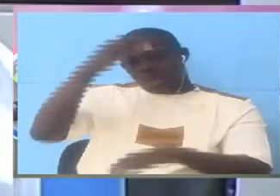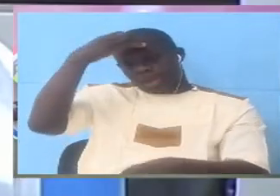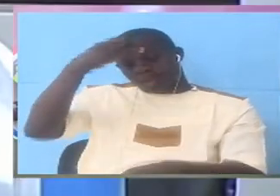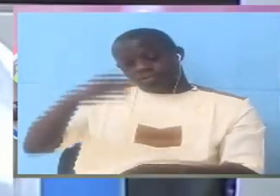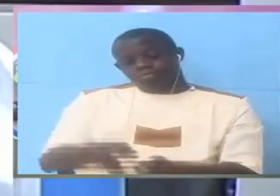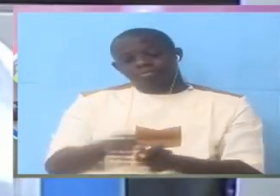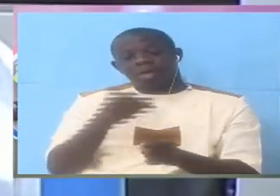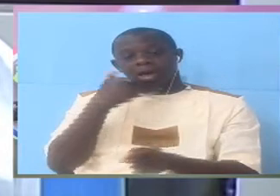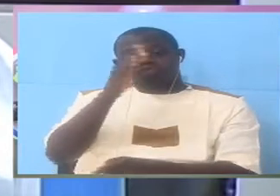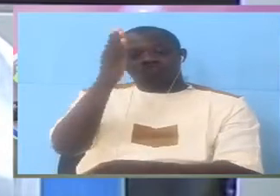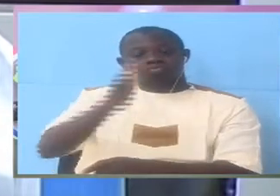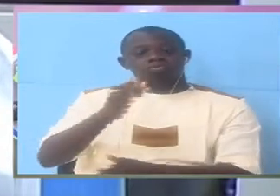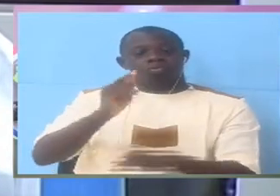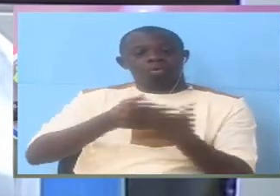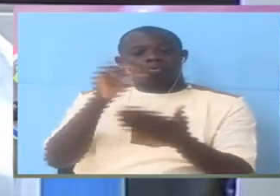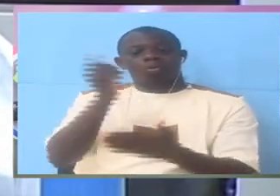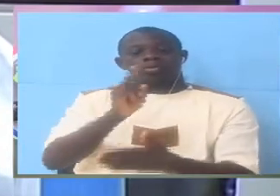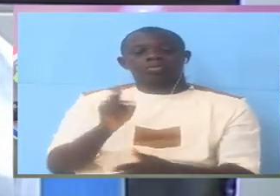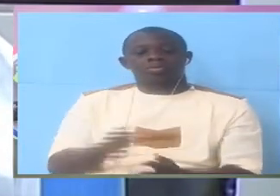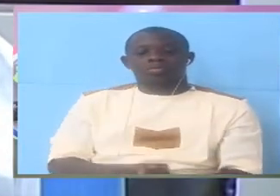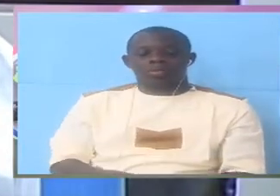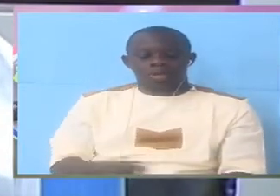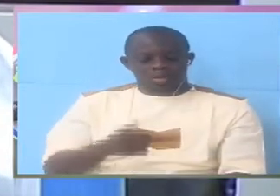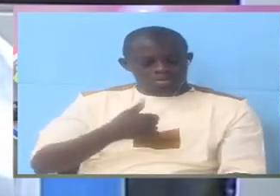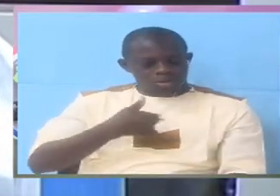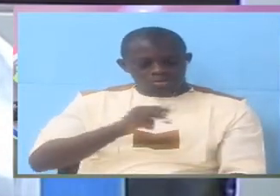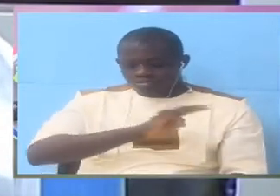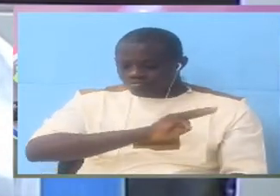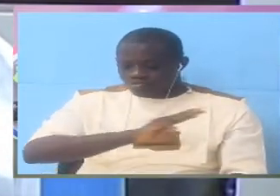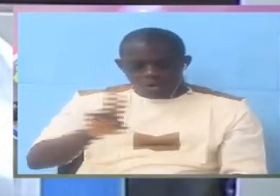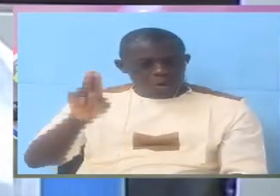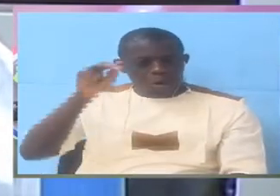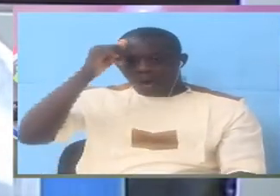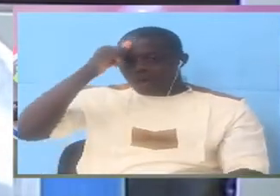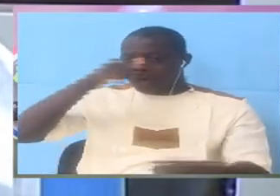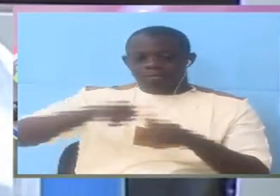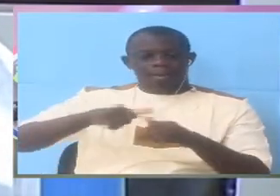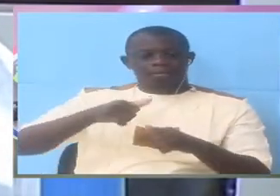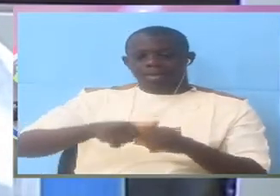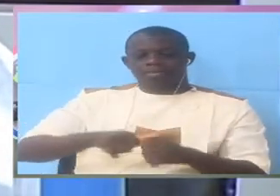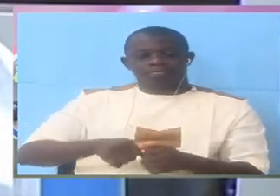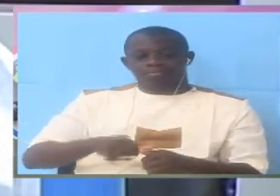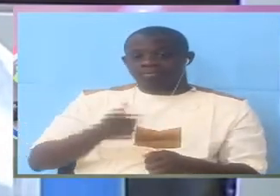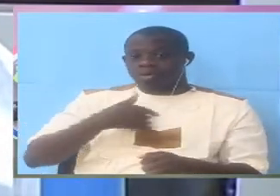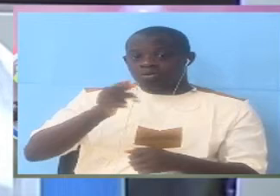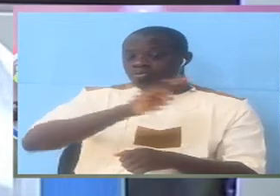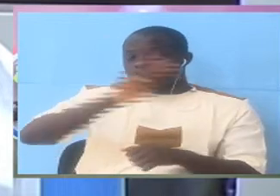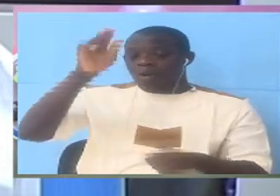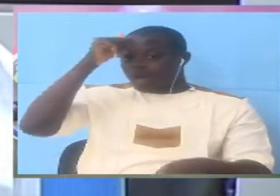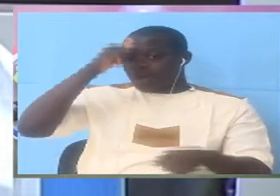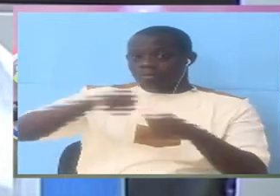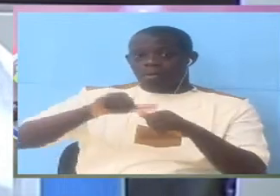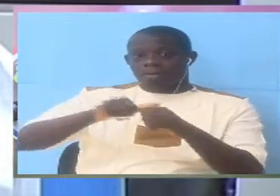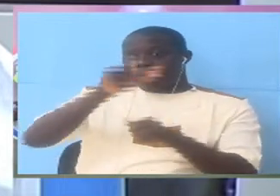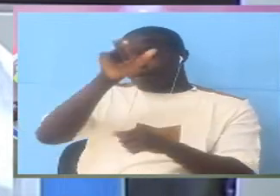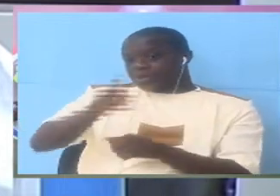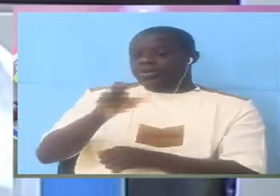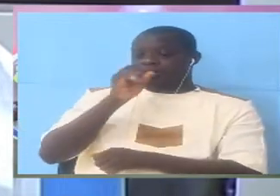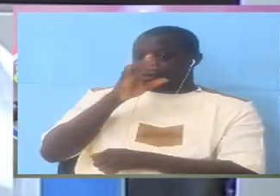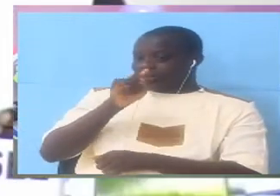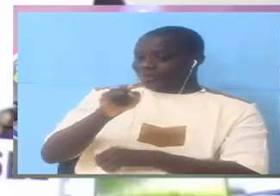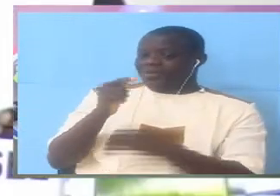Is it true? I cannot remember him saying that. I cannot remember him saying that. I am not